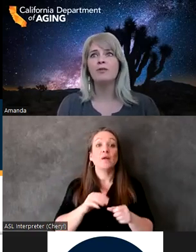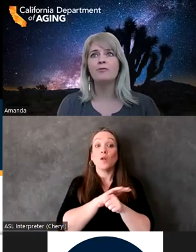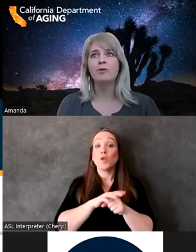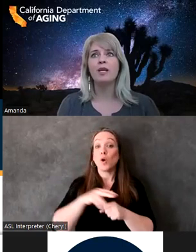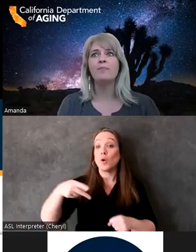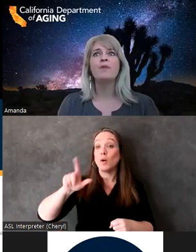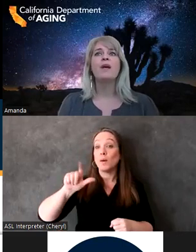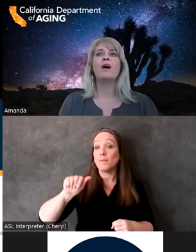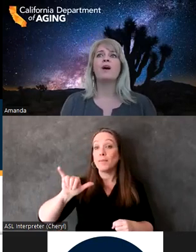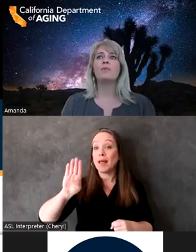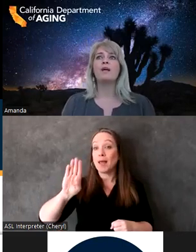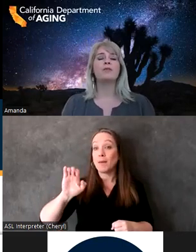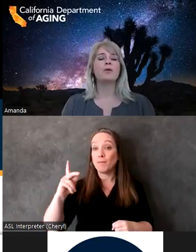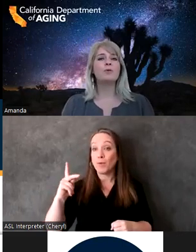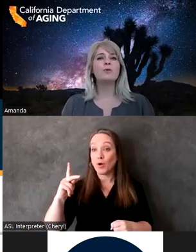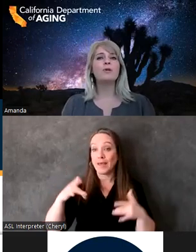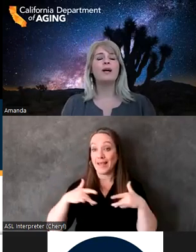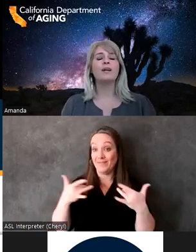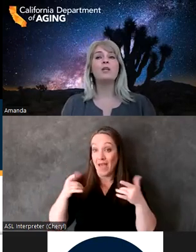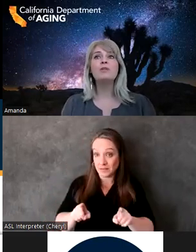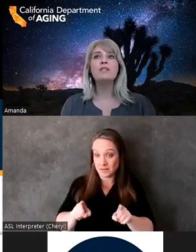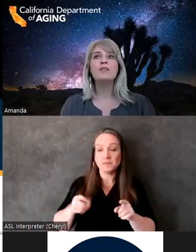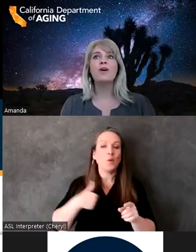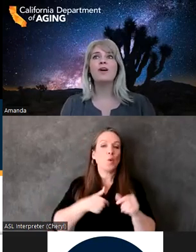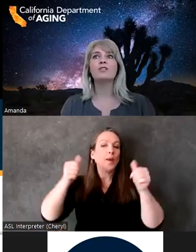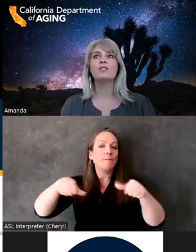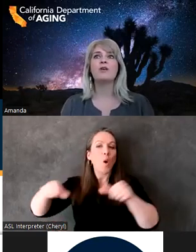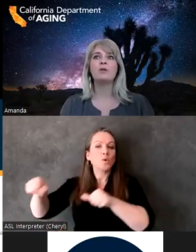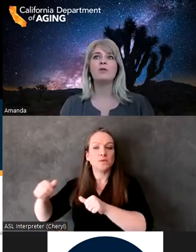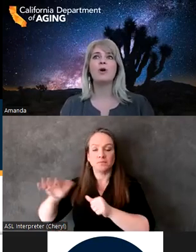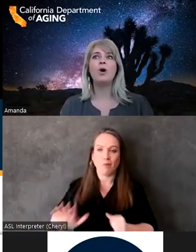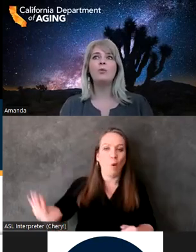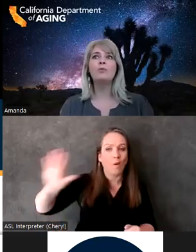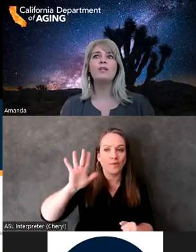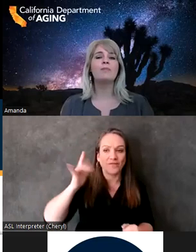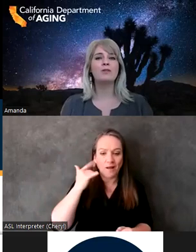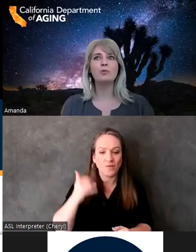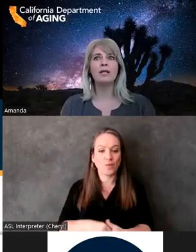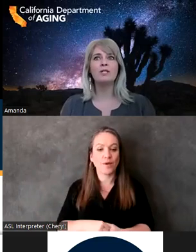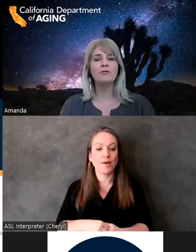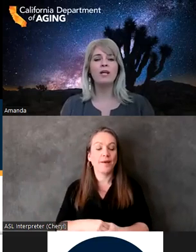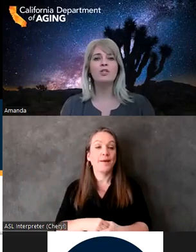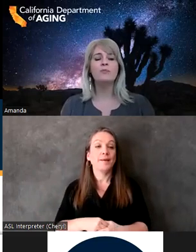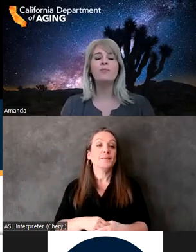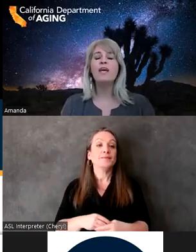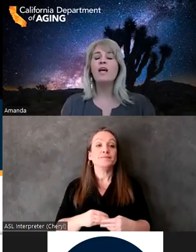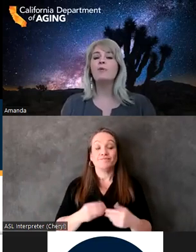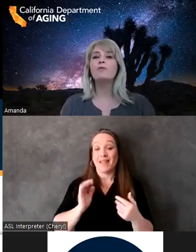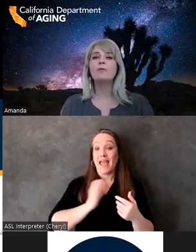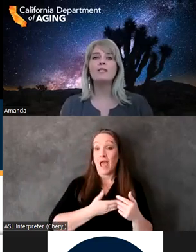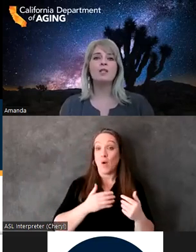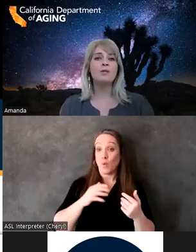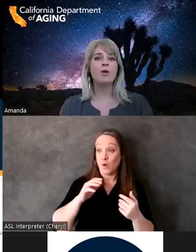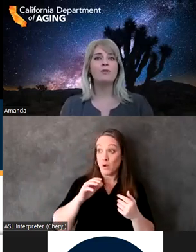across California. Local communities are actually developing their own master plans for aging. And